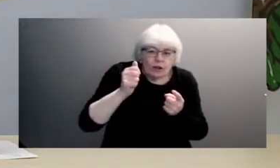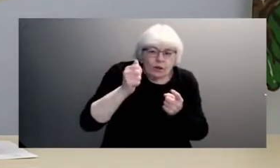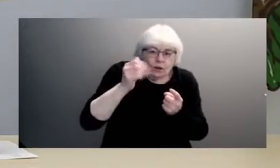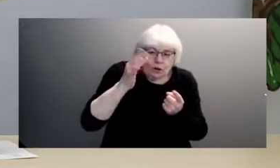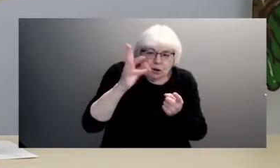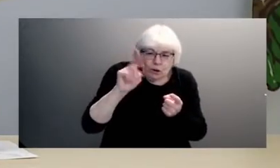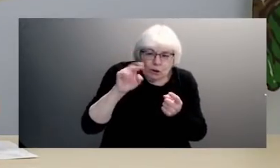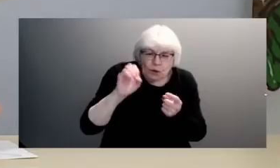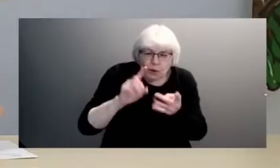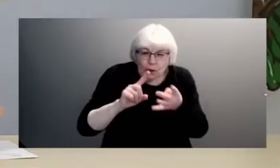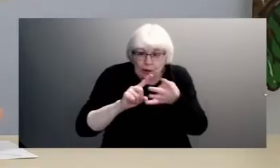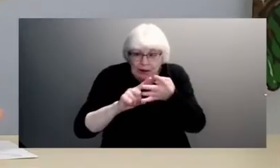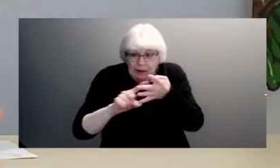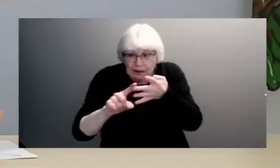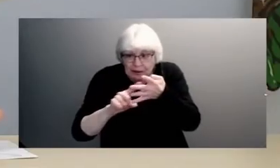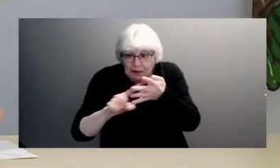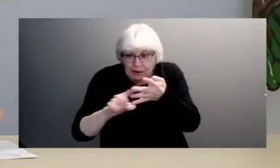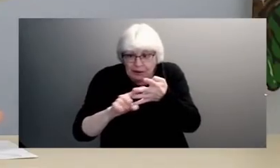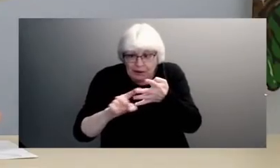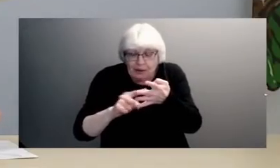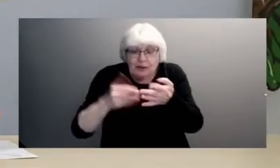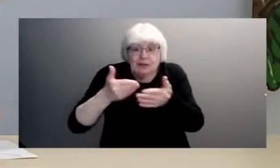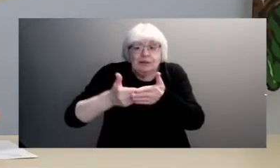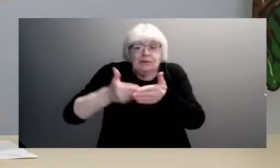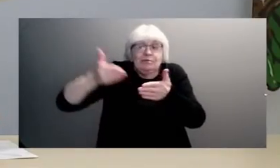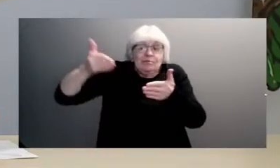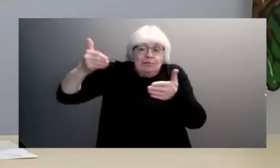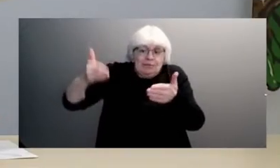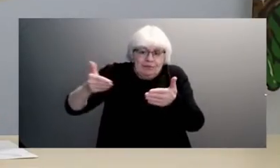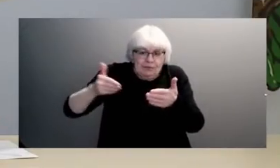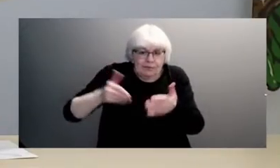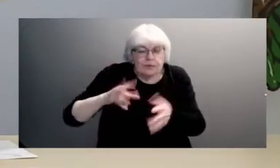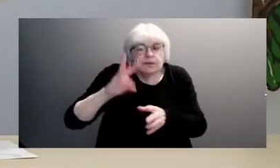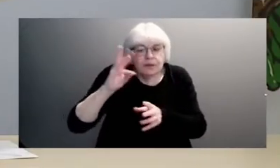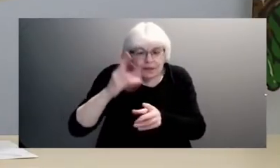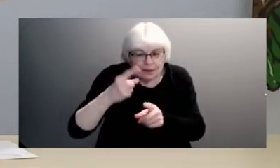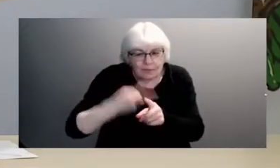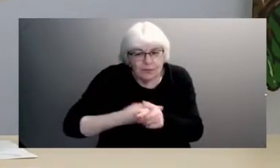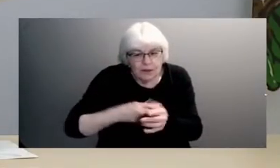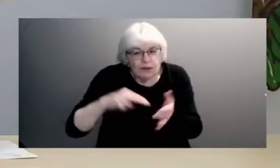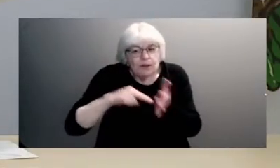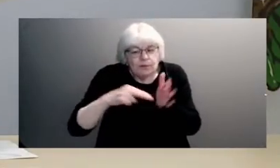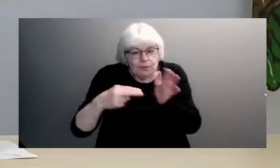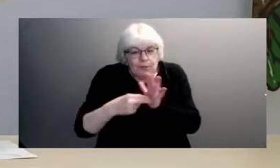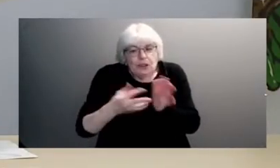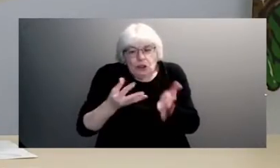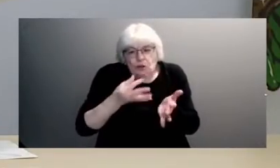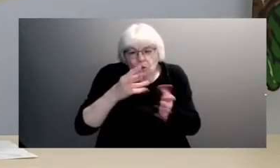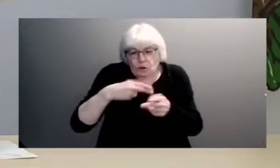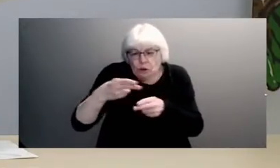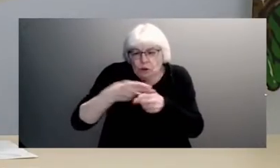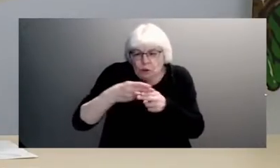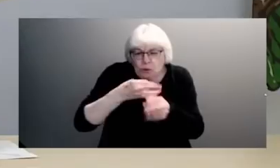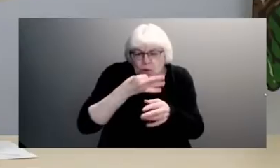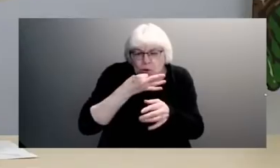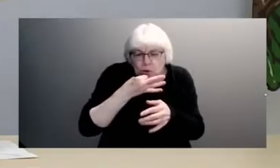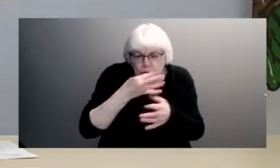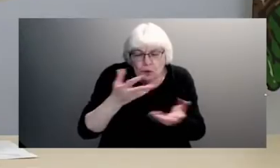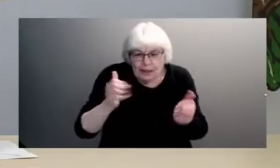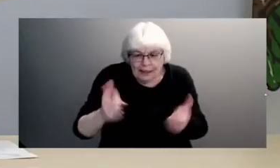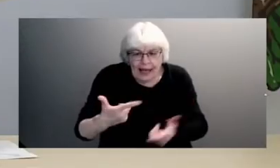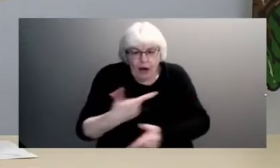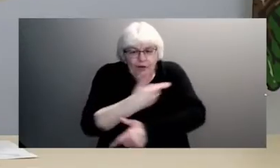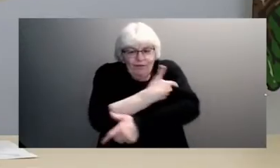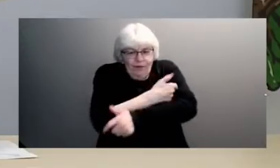eligible for their vaccine at this stage. And if I could just squeeze in one more question, there's, here we are, the Christmas season, and the Confederation